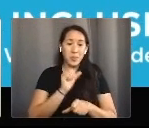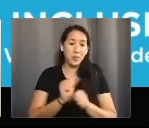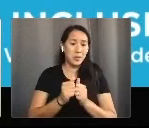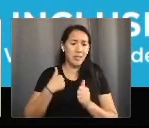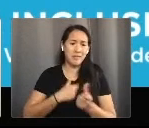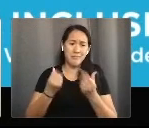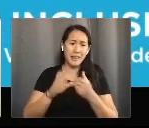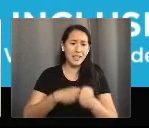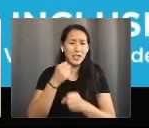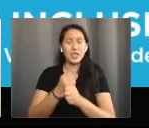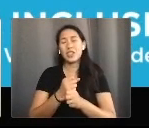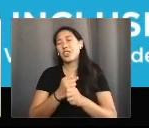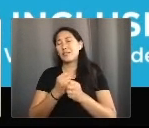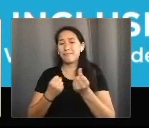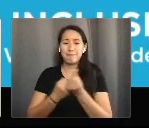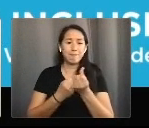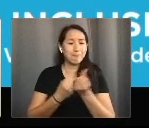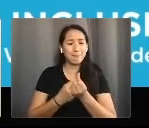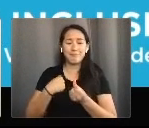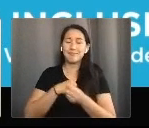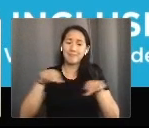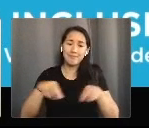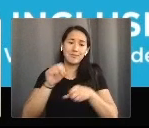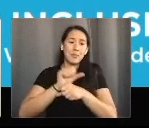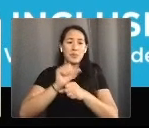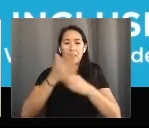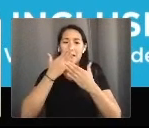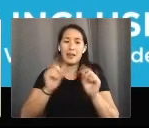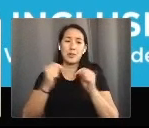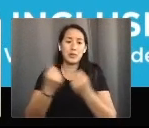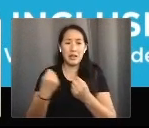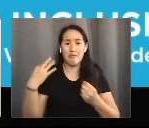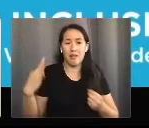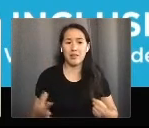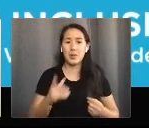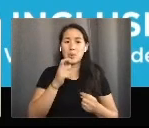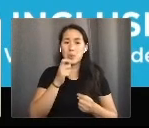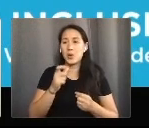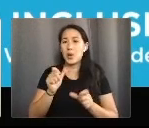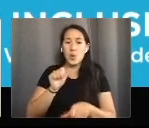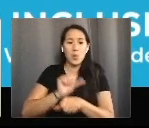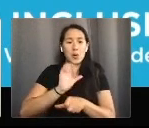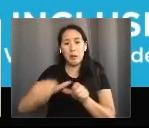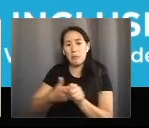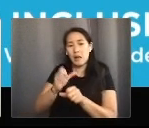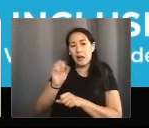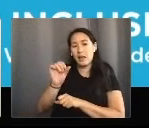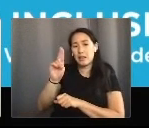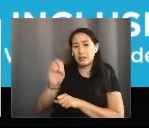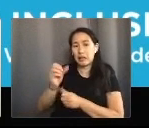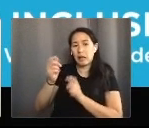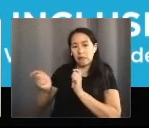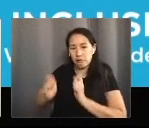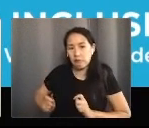help us get the word out of the day. But thank you to the team and the volunteers who have been behind the scenes to help make this happen.